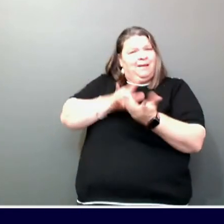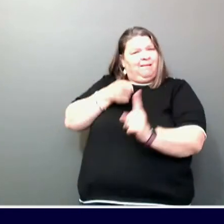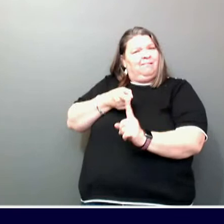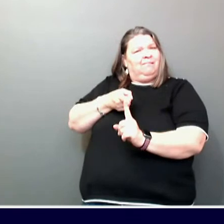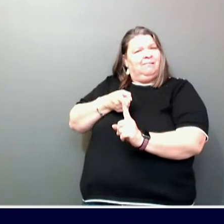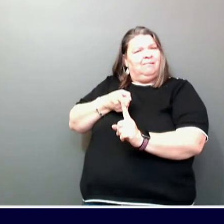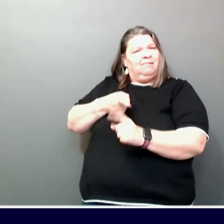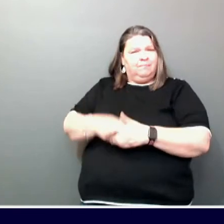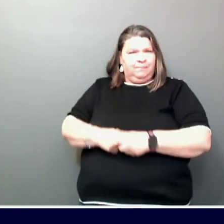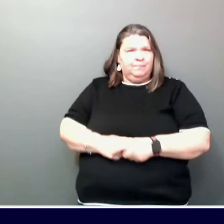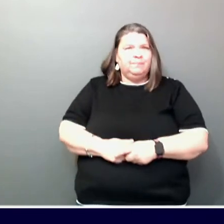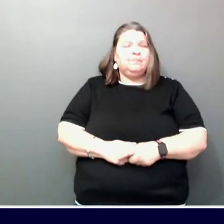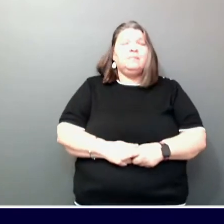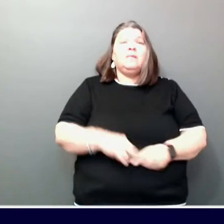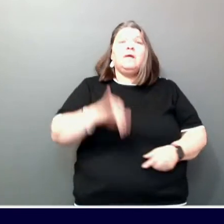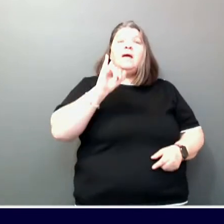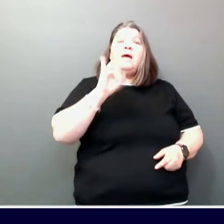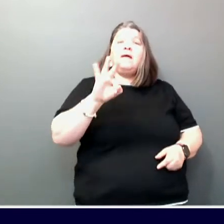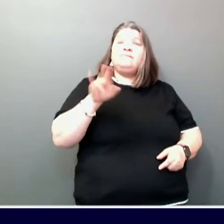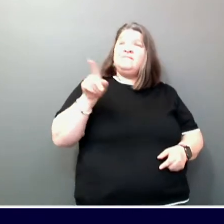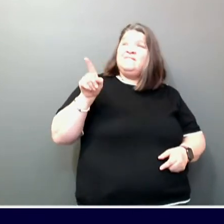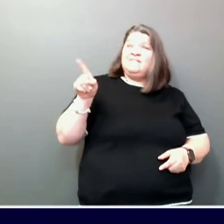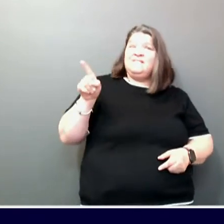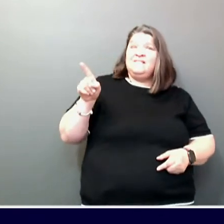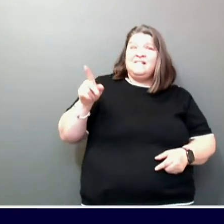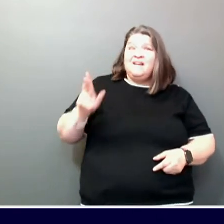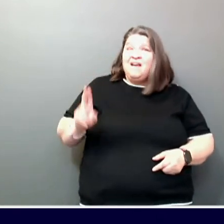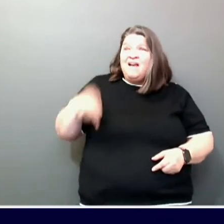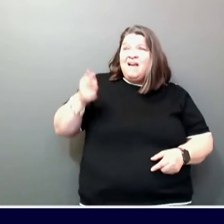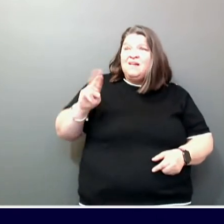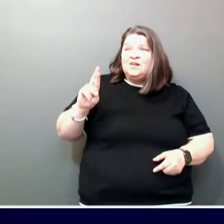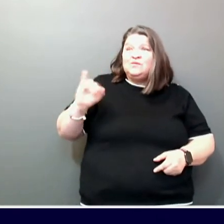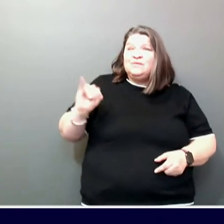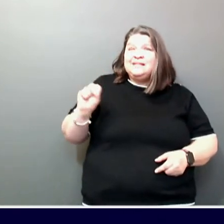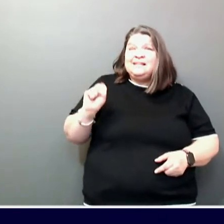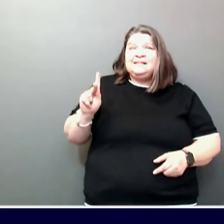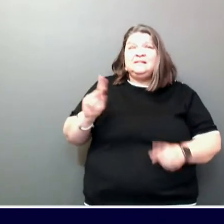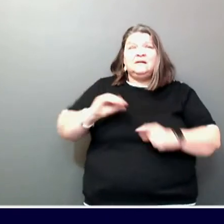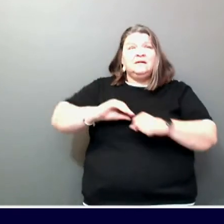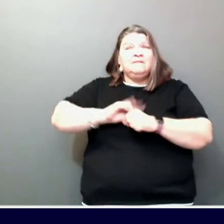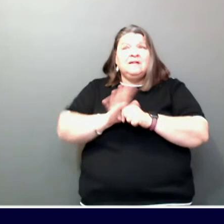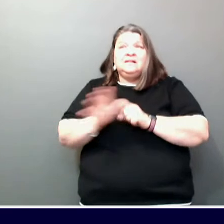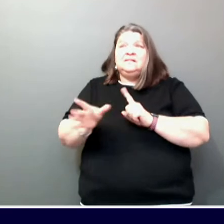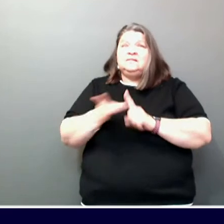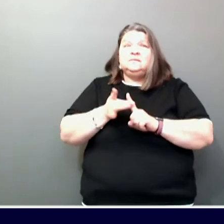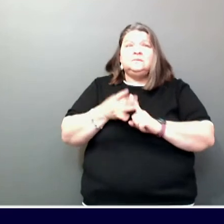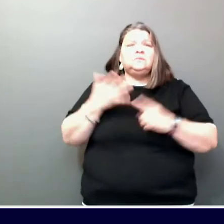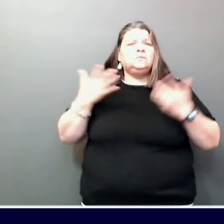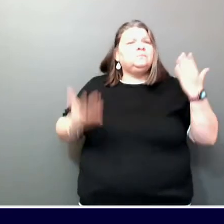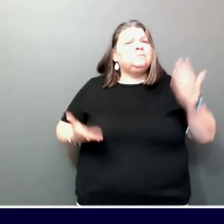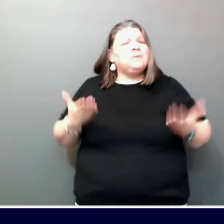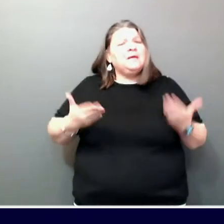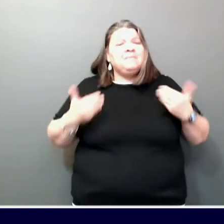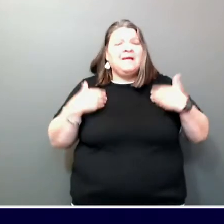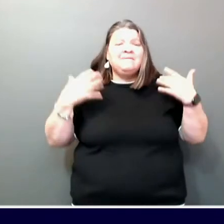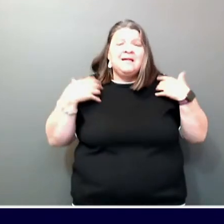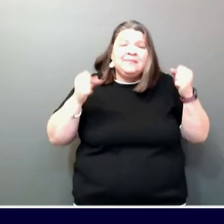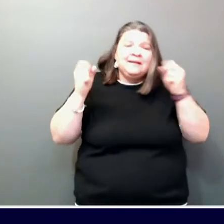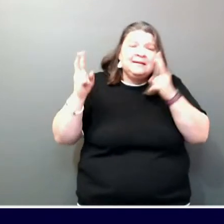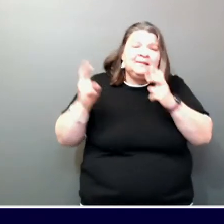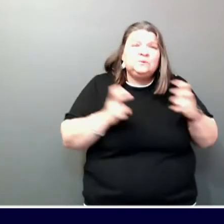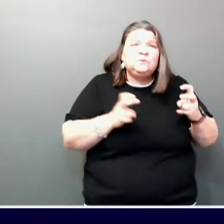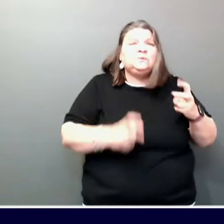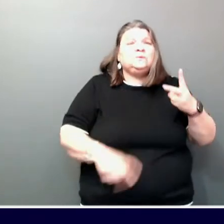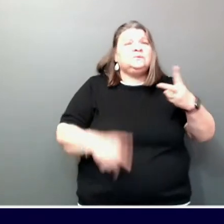sick from COVID-19, perhaps because of a pre-existing health condition you have, and you happen to test positive for